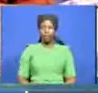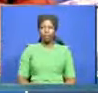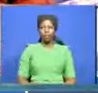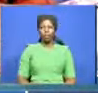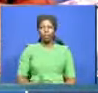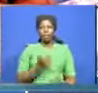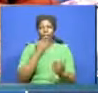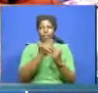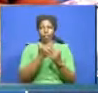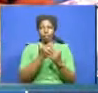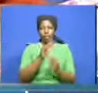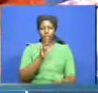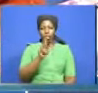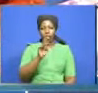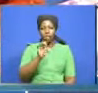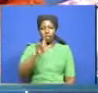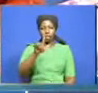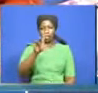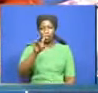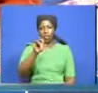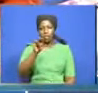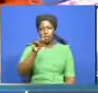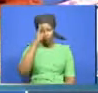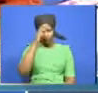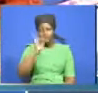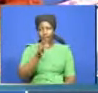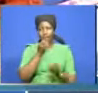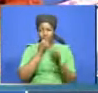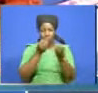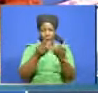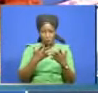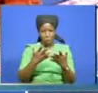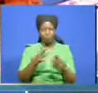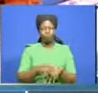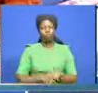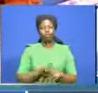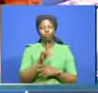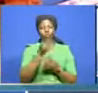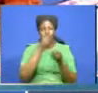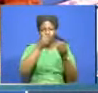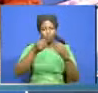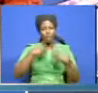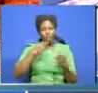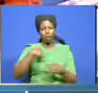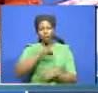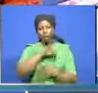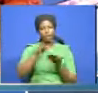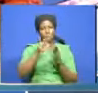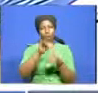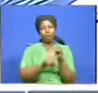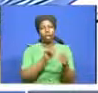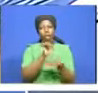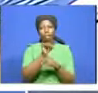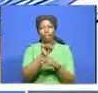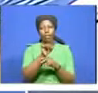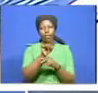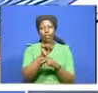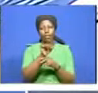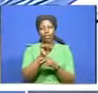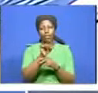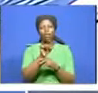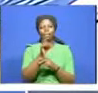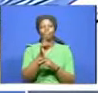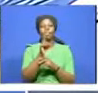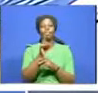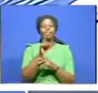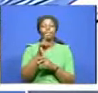Thank you, Kevin Washira, for that update. Of course, you will be giving us more details about this appearance by